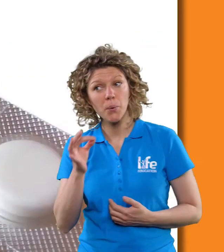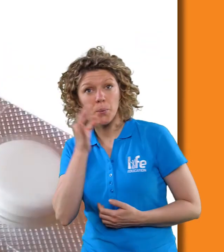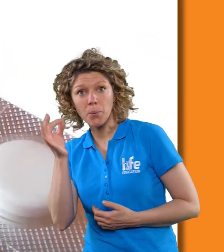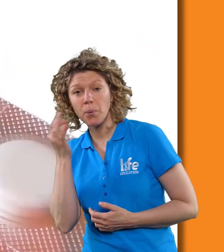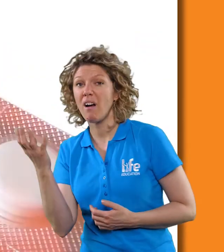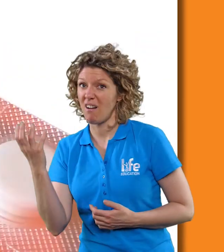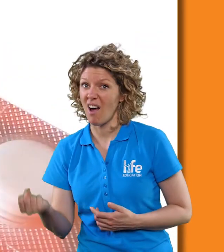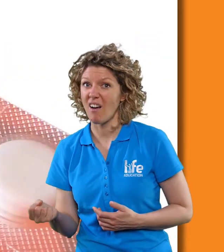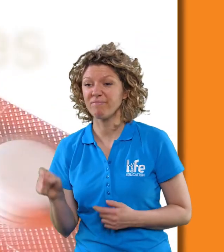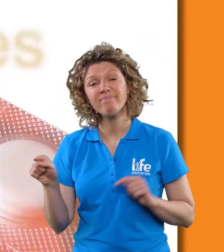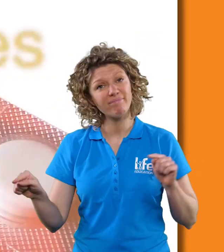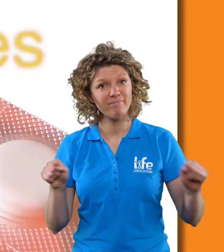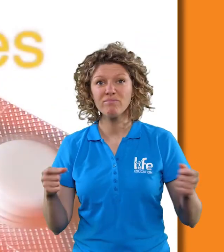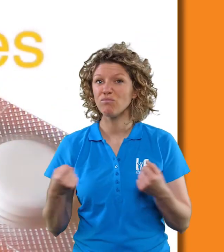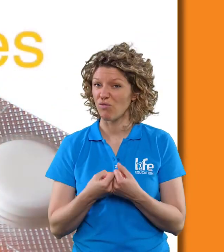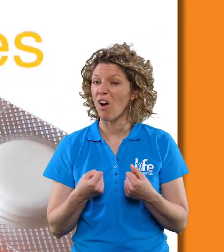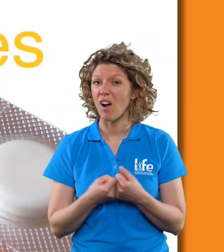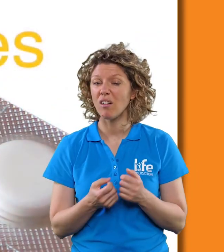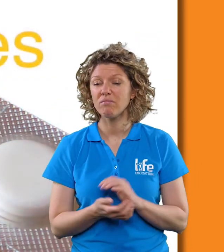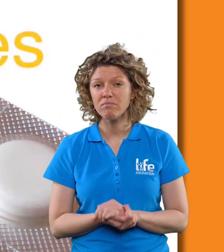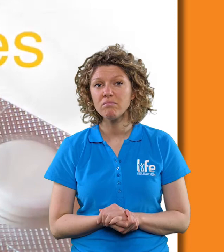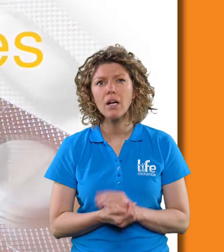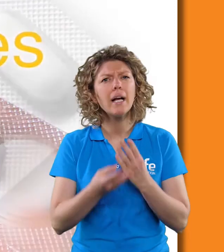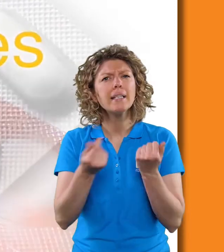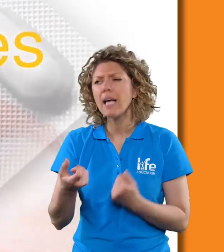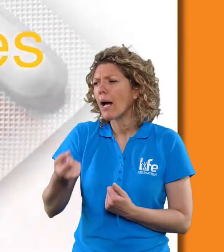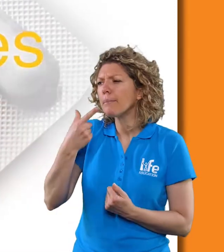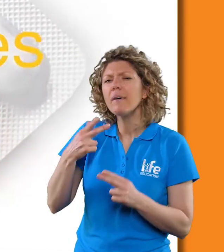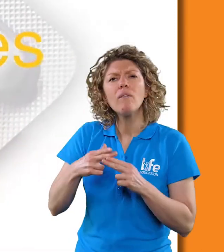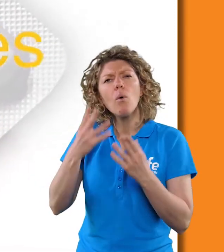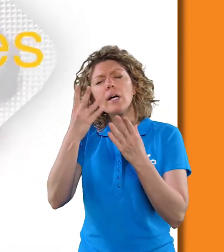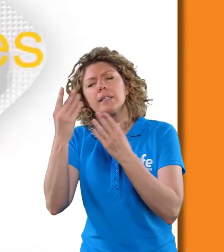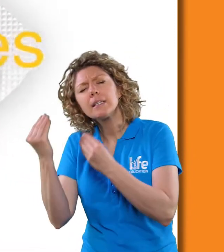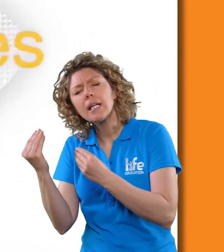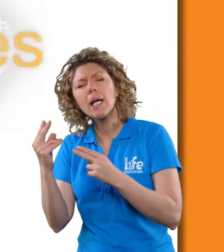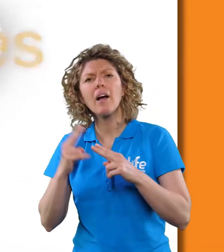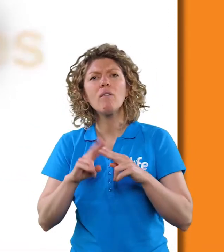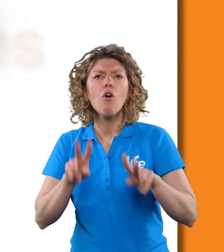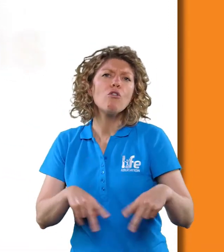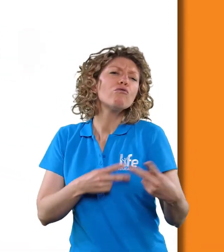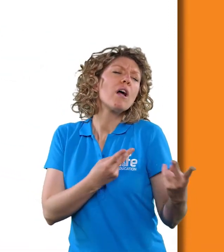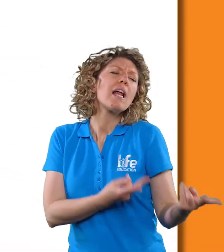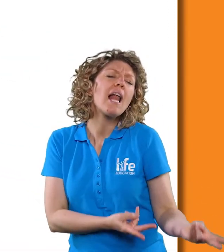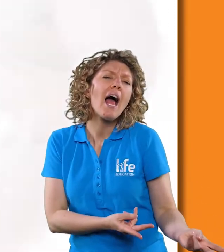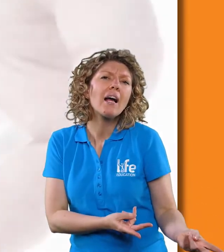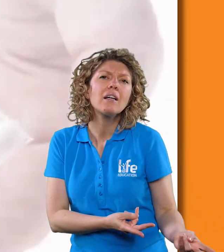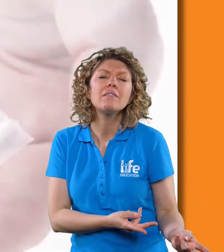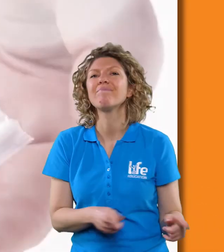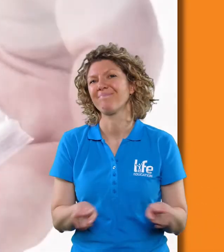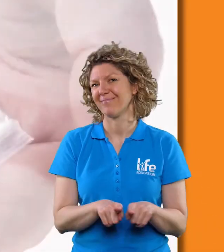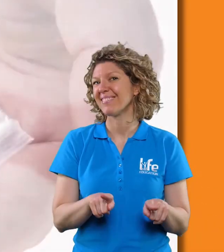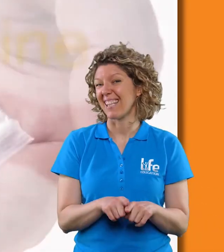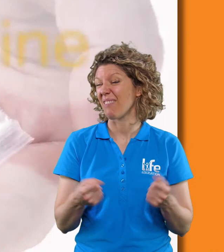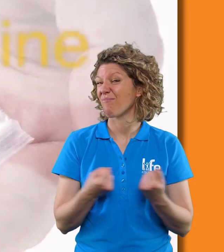drugs, such as sleeping pills, sedatives, and relaxants, are also depressants. Opiates, such as